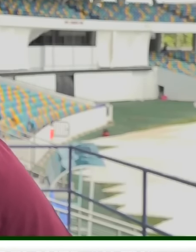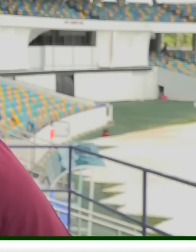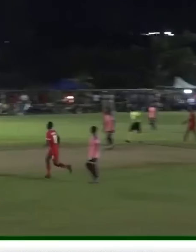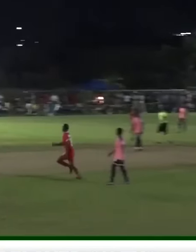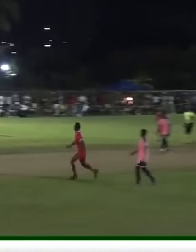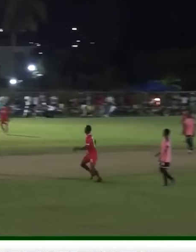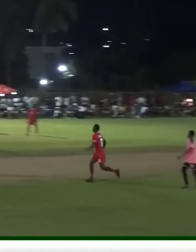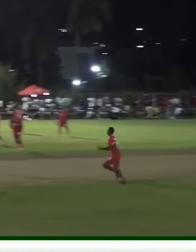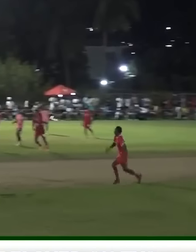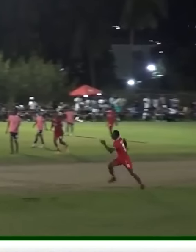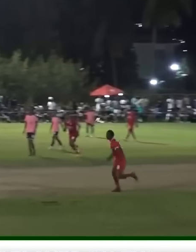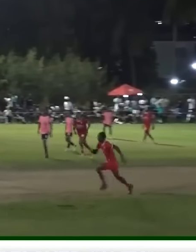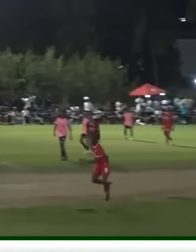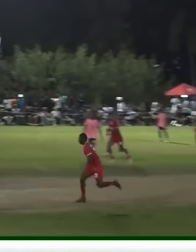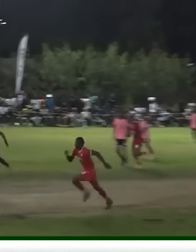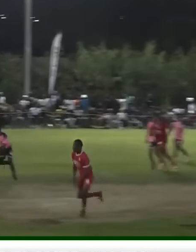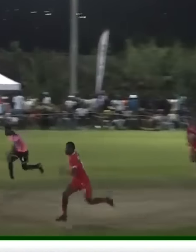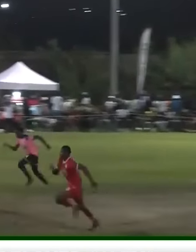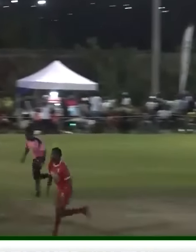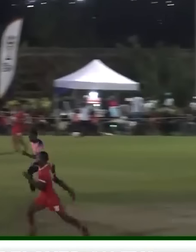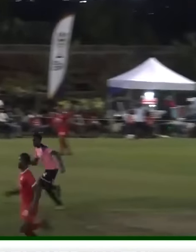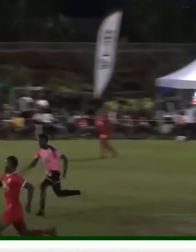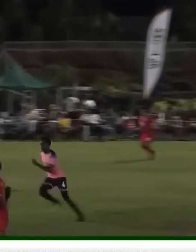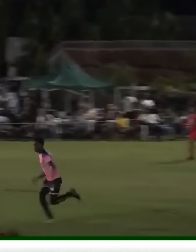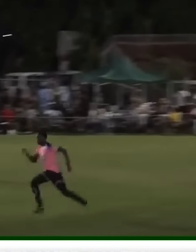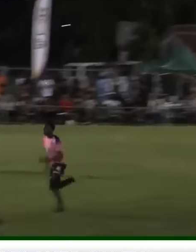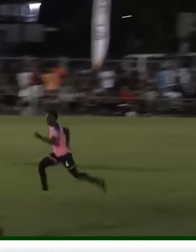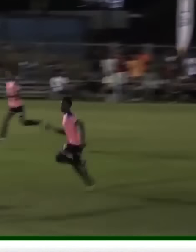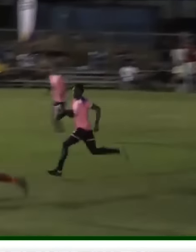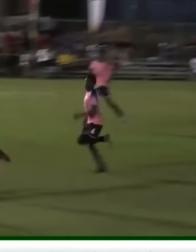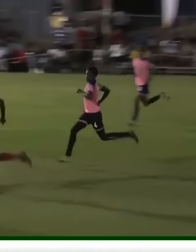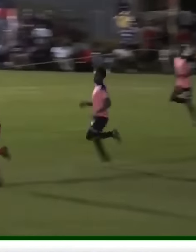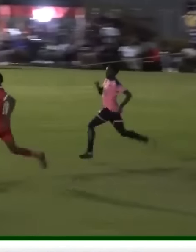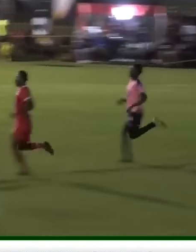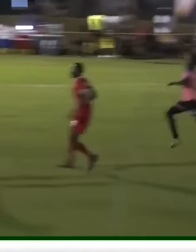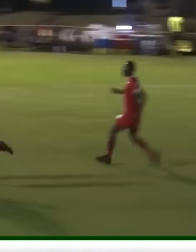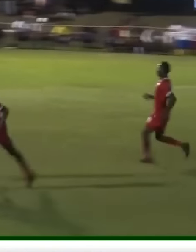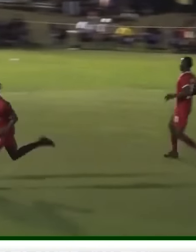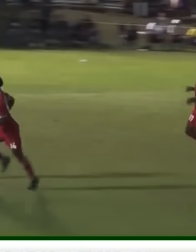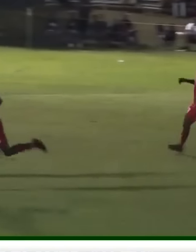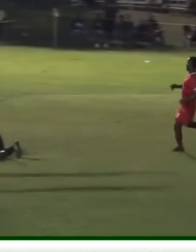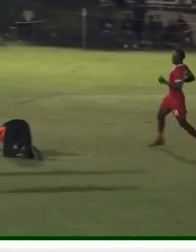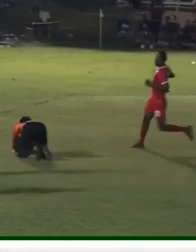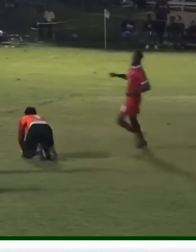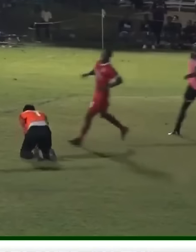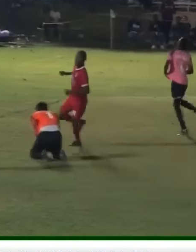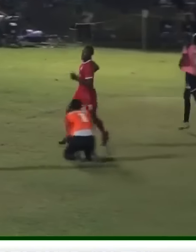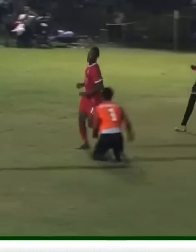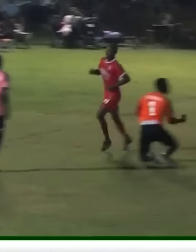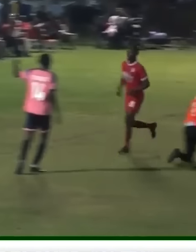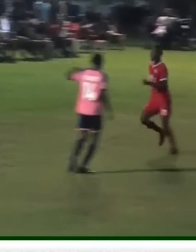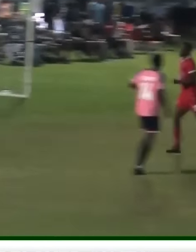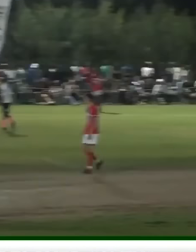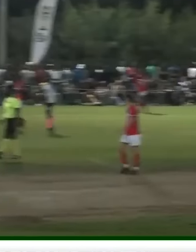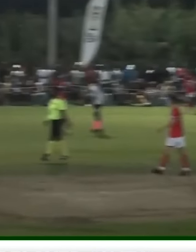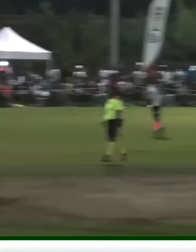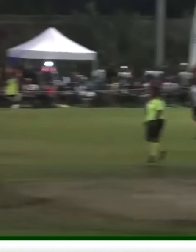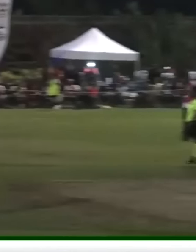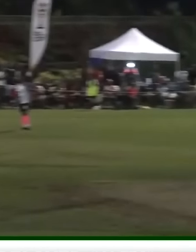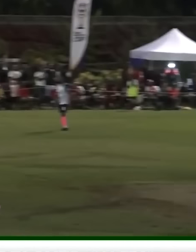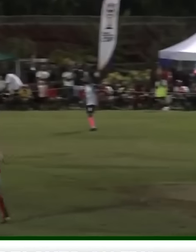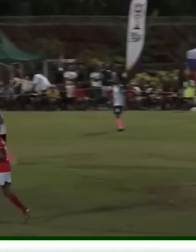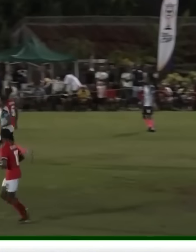opponent. And just a little tidbit. All of our semi-finalists emerged from groups C and E of the competition, and this first semi